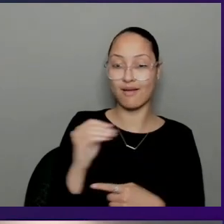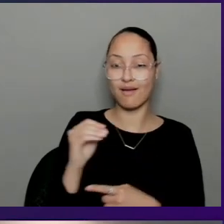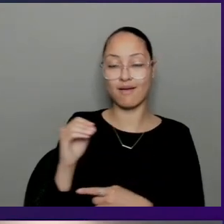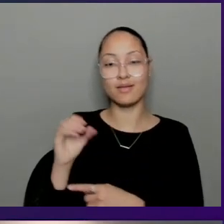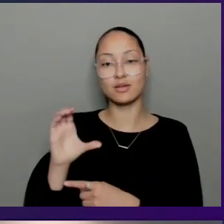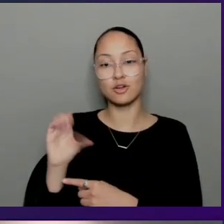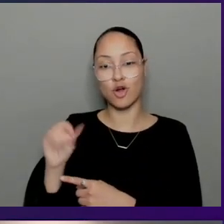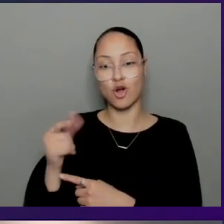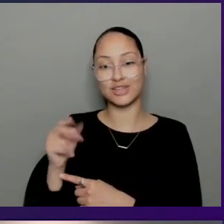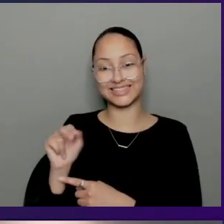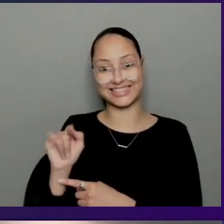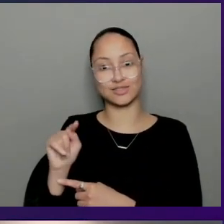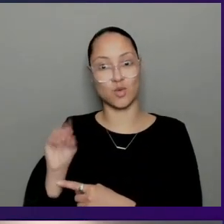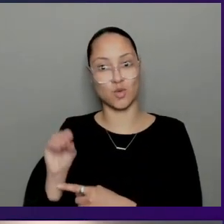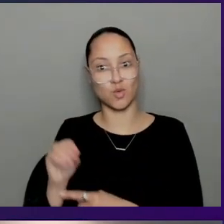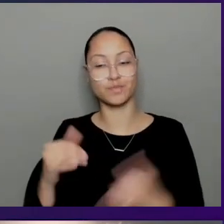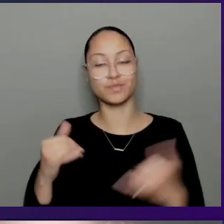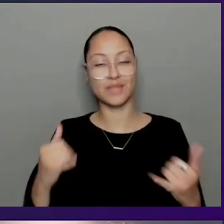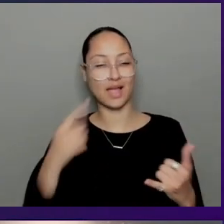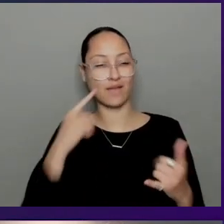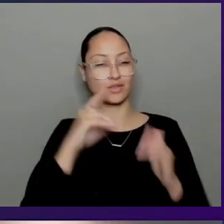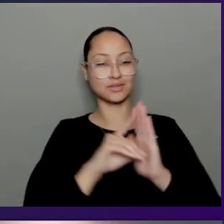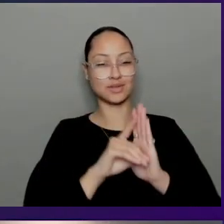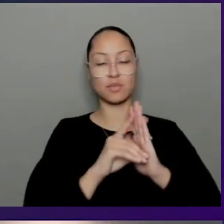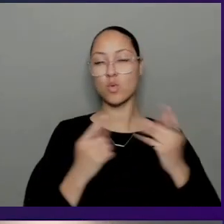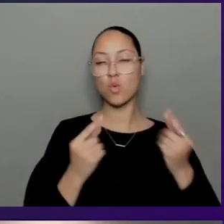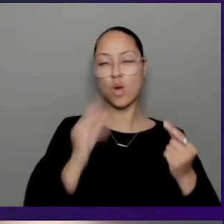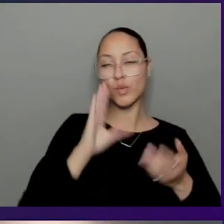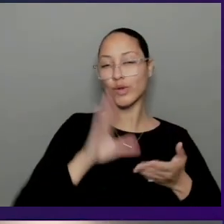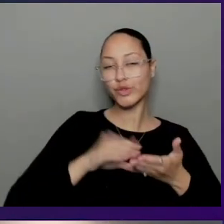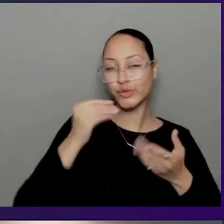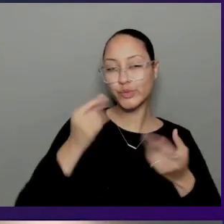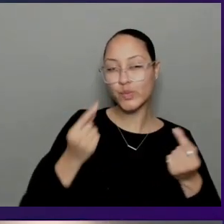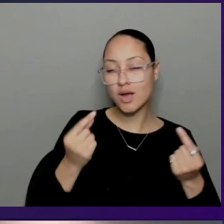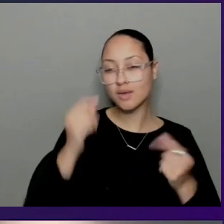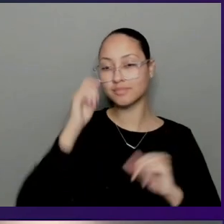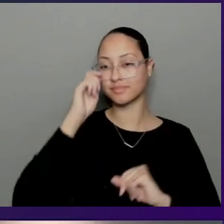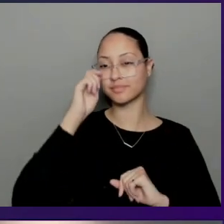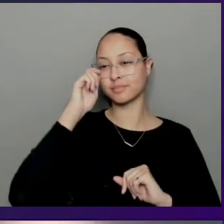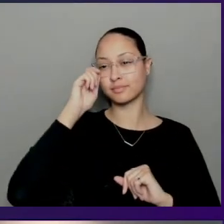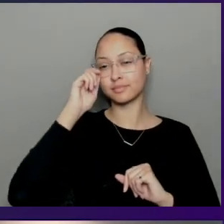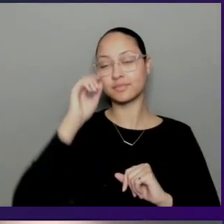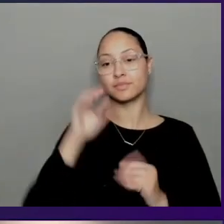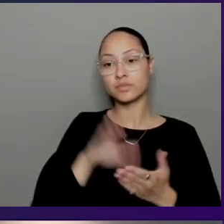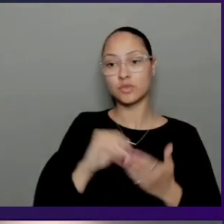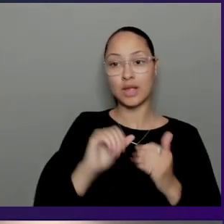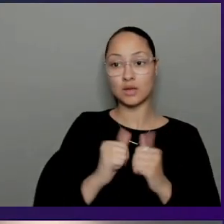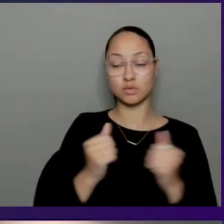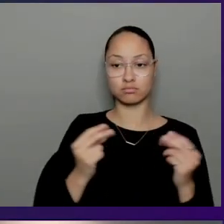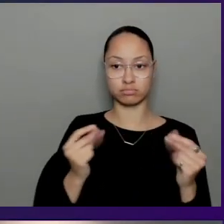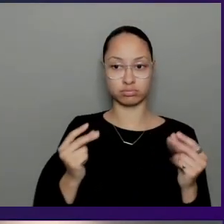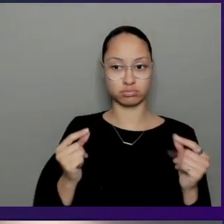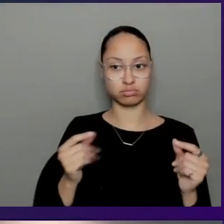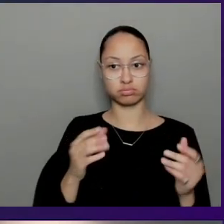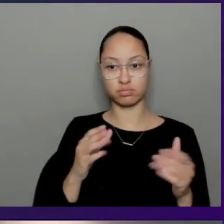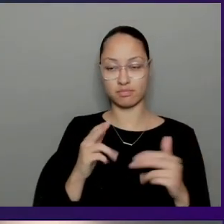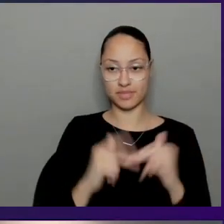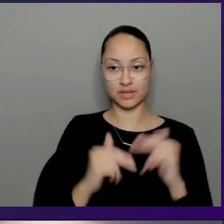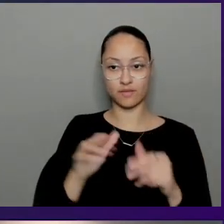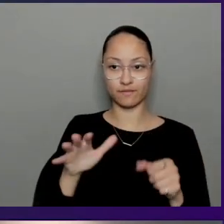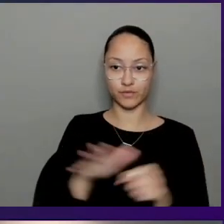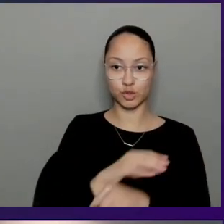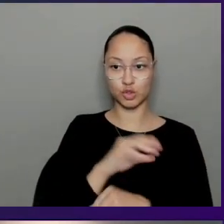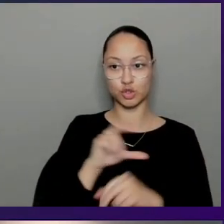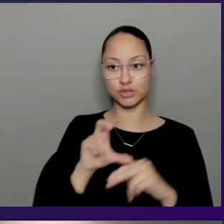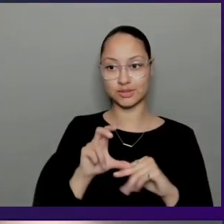Now it's time for the demo. What are we going to learn in the demo? We learn how to rapidly build a full stack web application